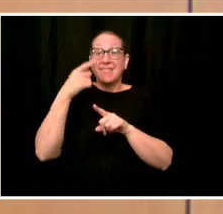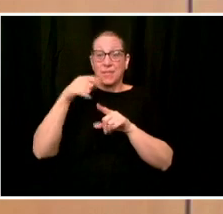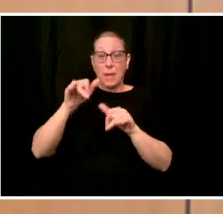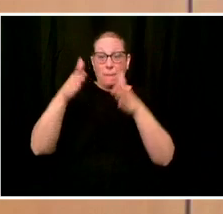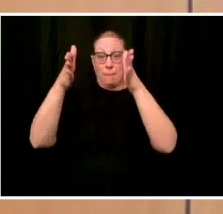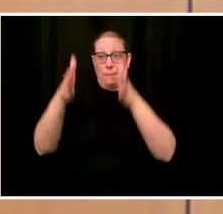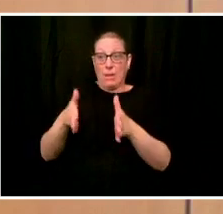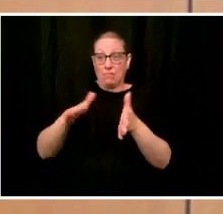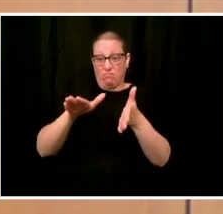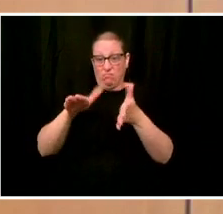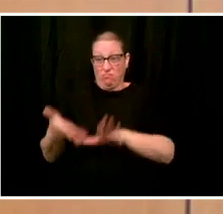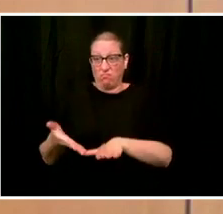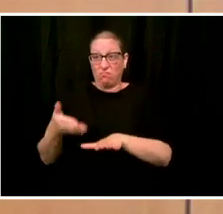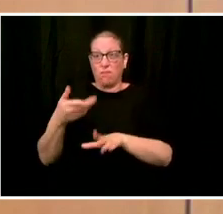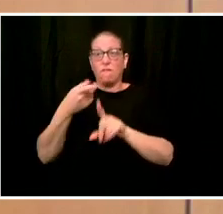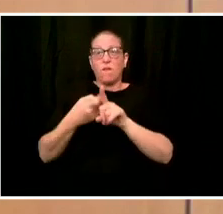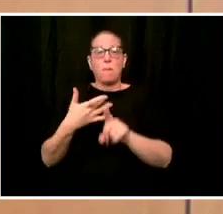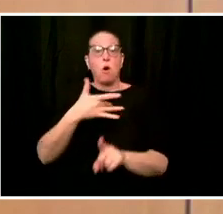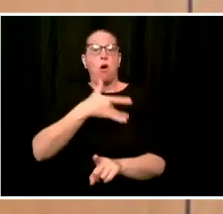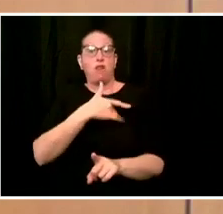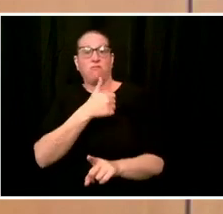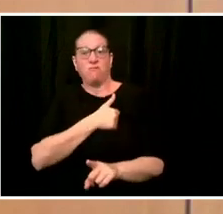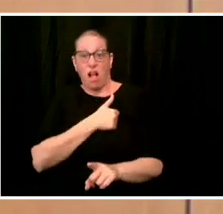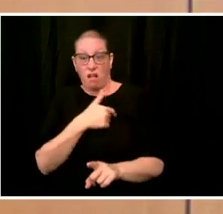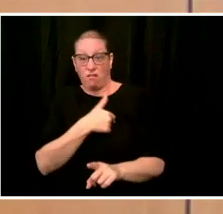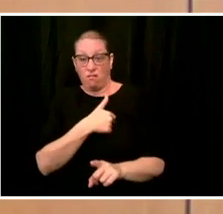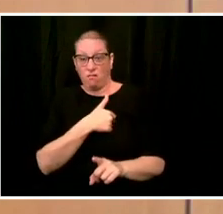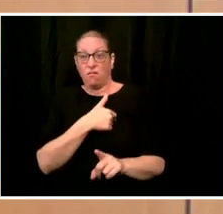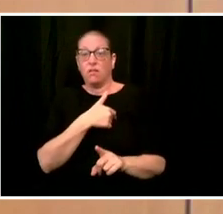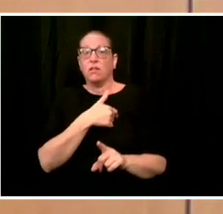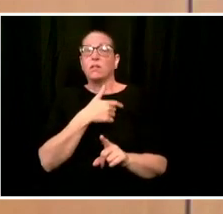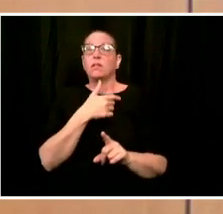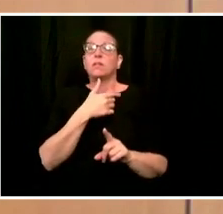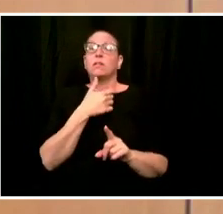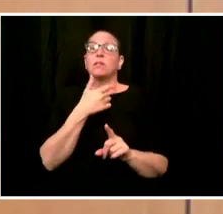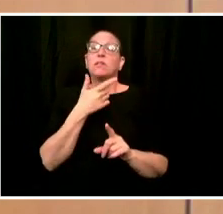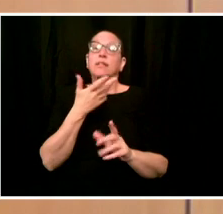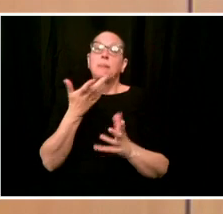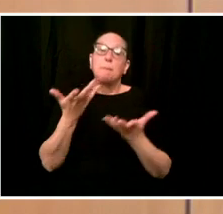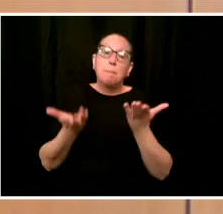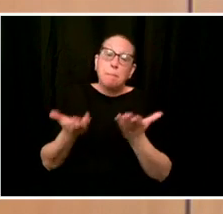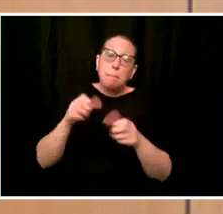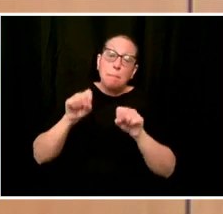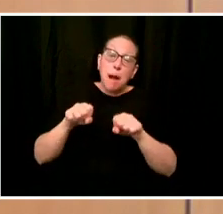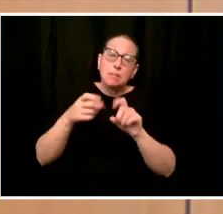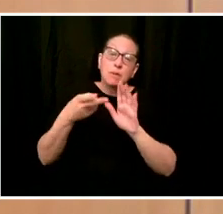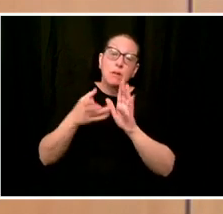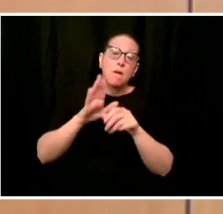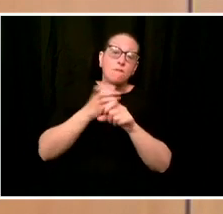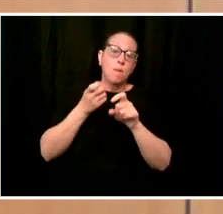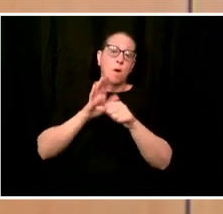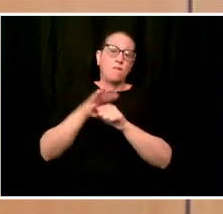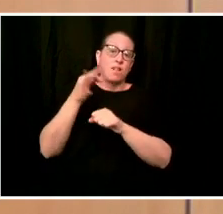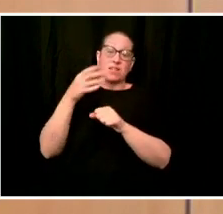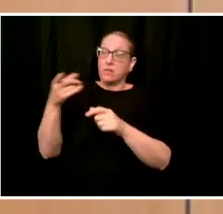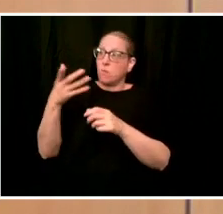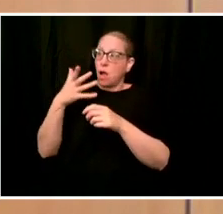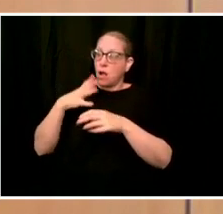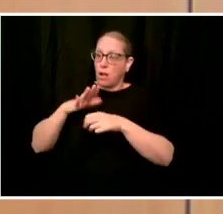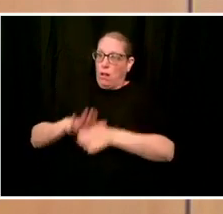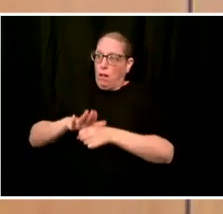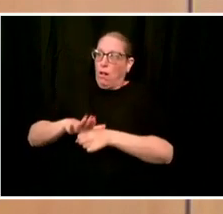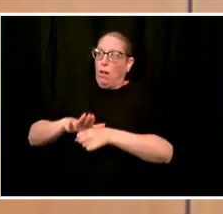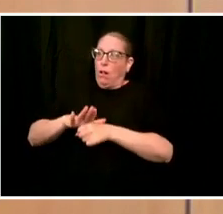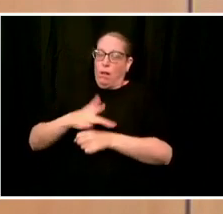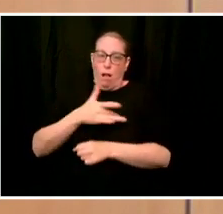COVID-related illness, but there would have been no way to confirm that either with a test or with a provider indicating it